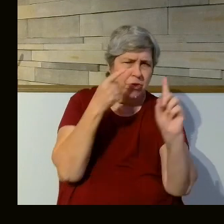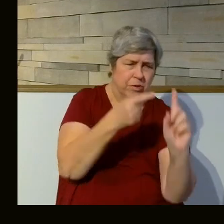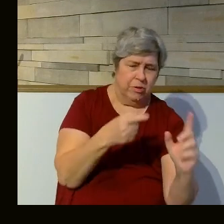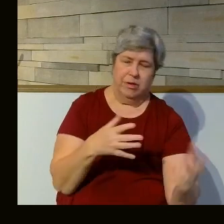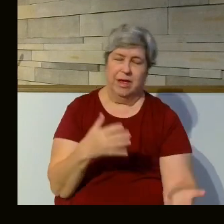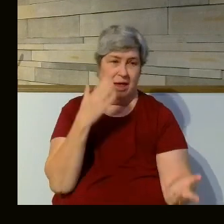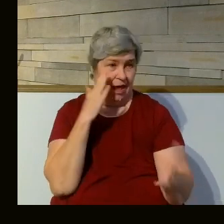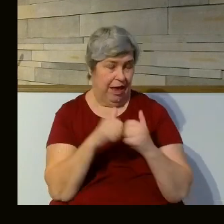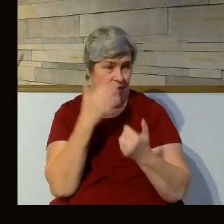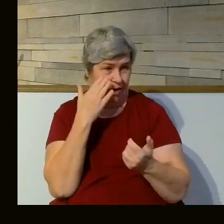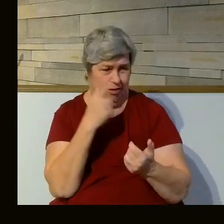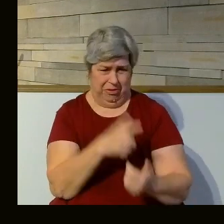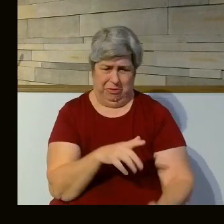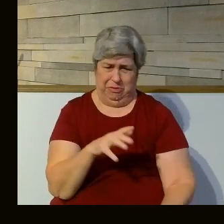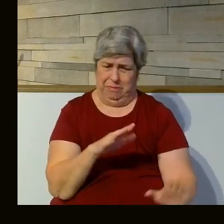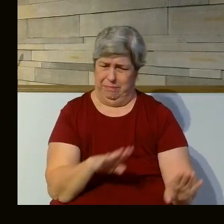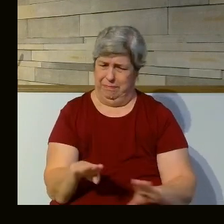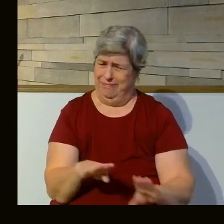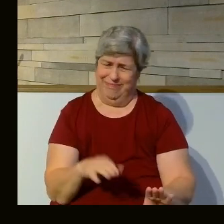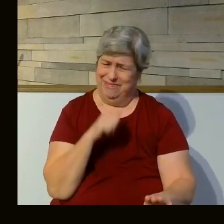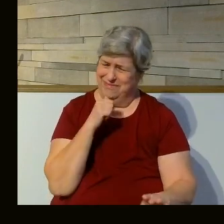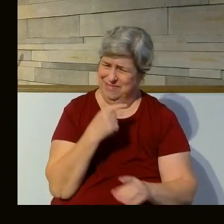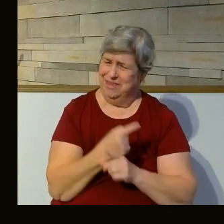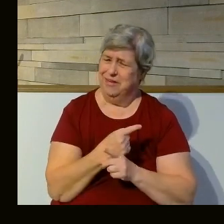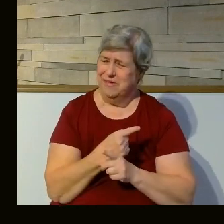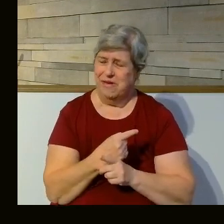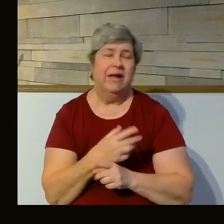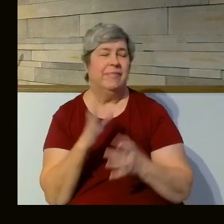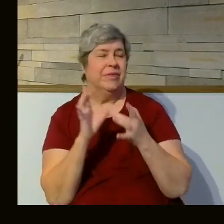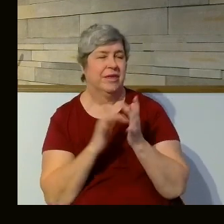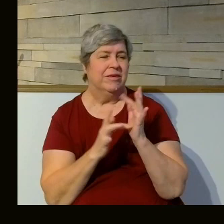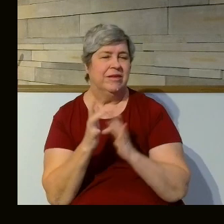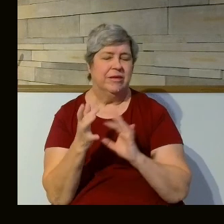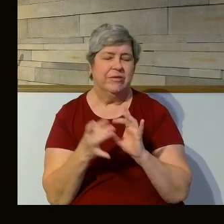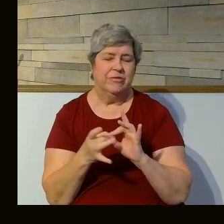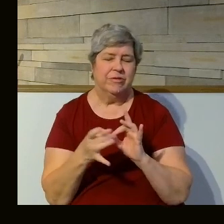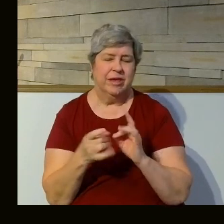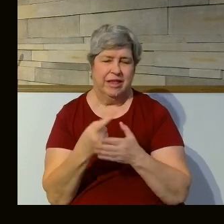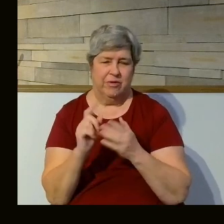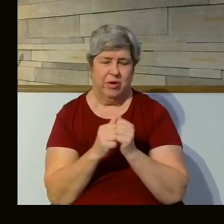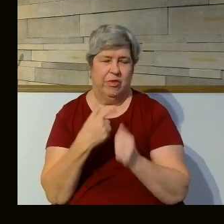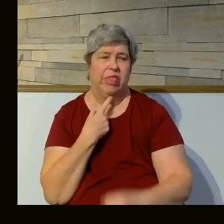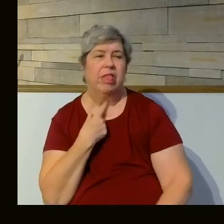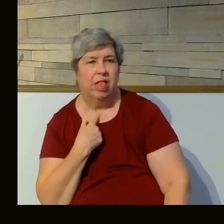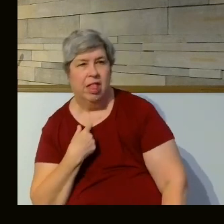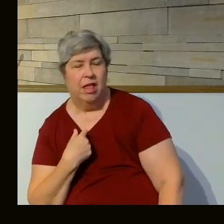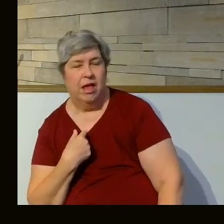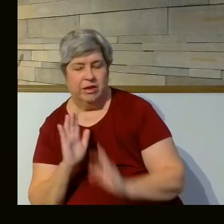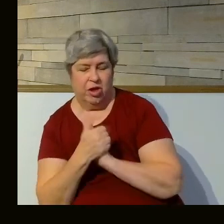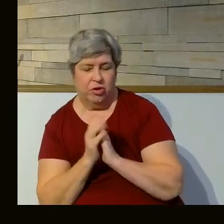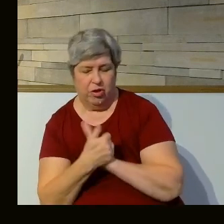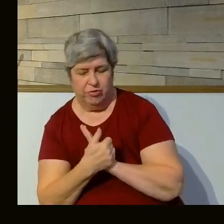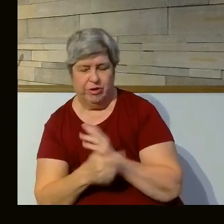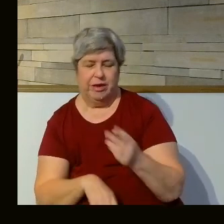committed is because your morality isn't where it's supposed to be. We talked about that last week with lust and adultery. We talked about it the week before